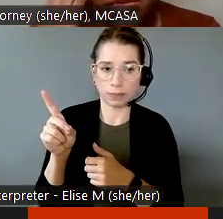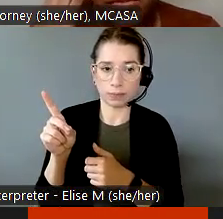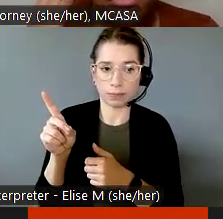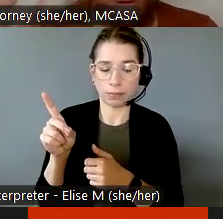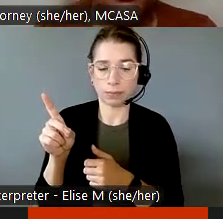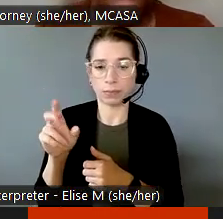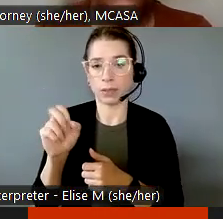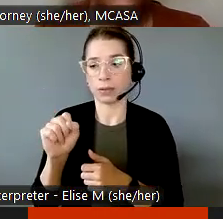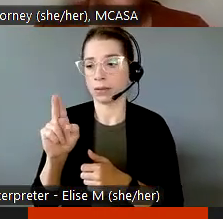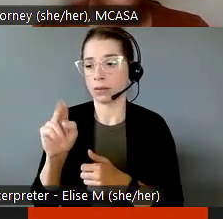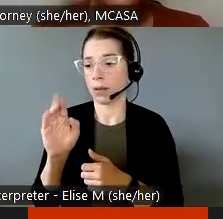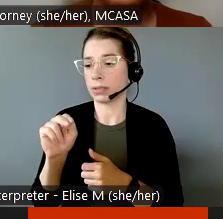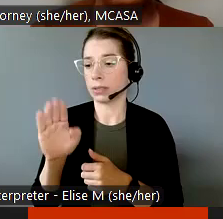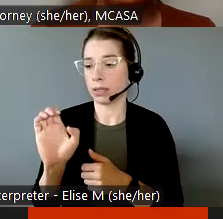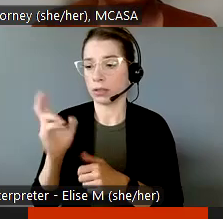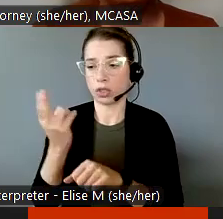substance use,